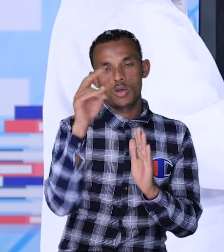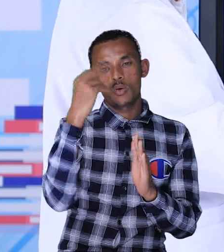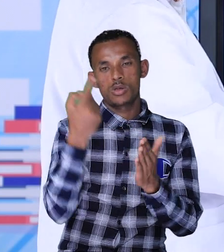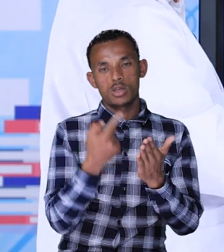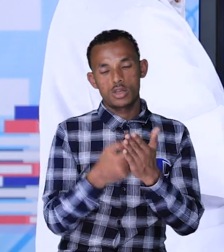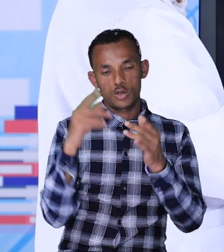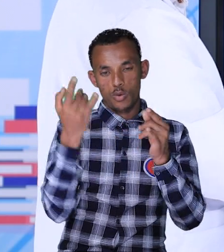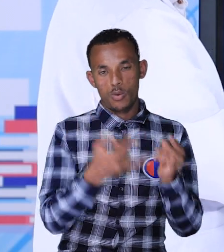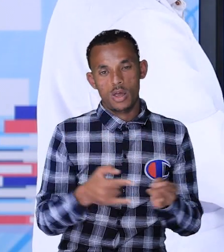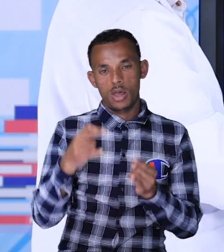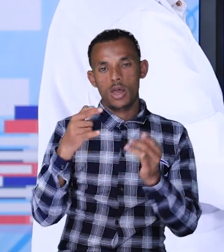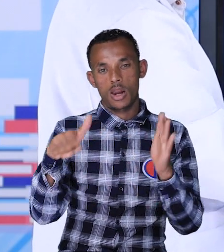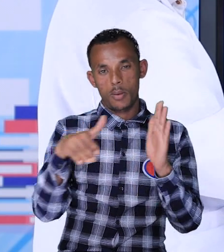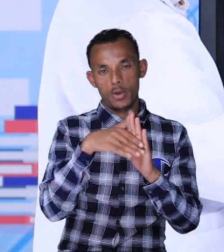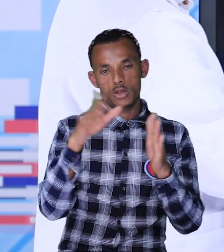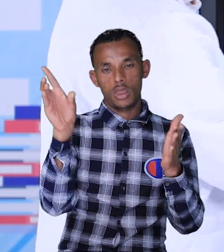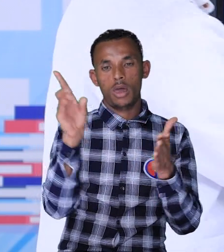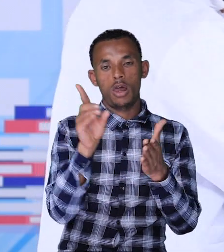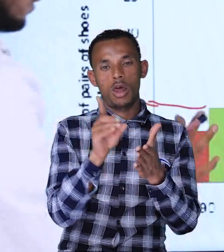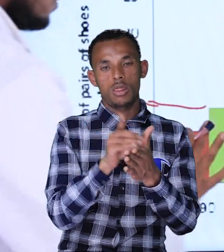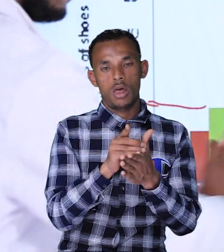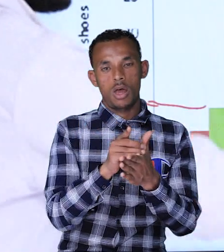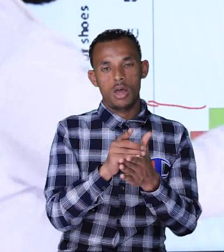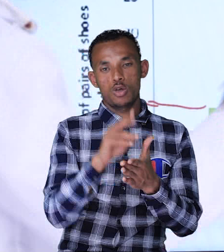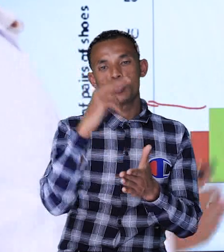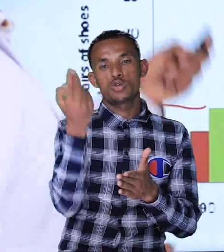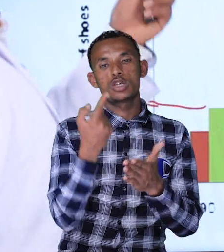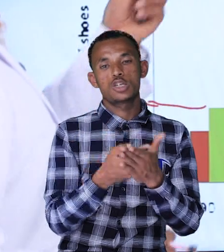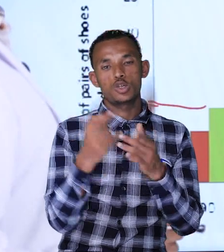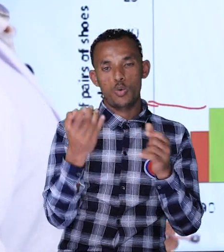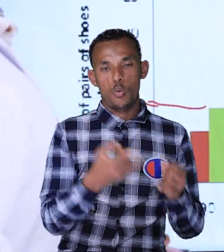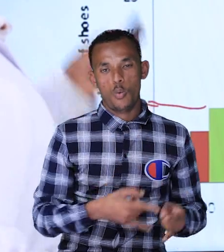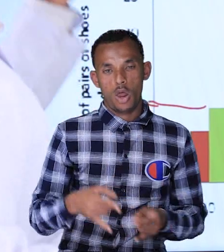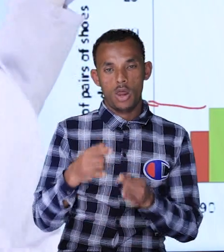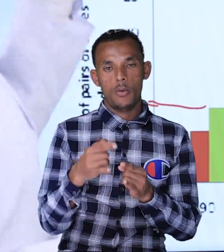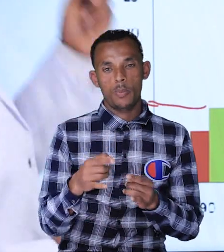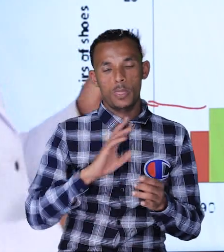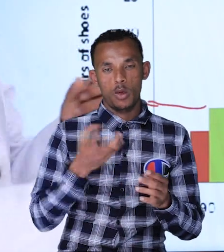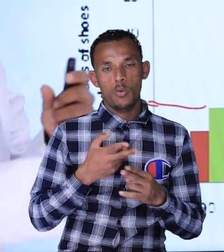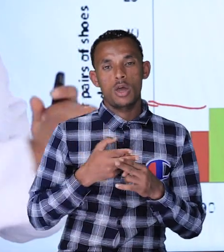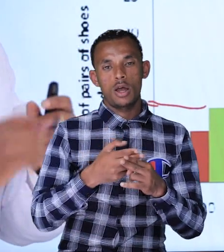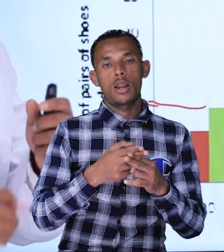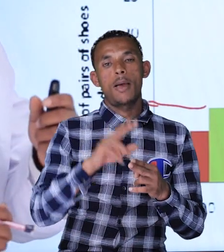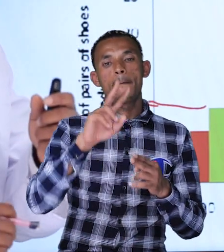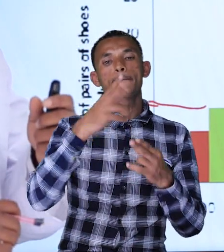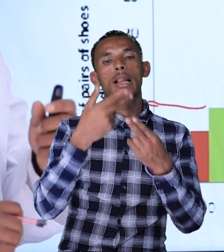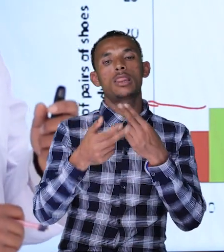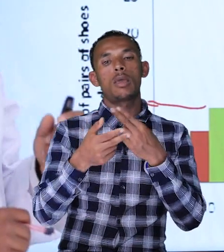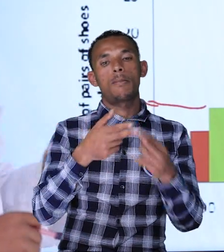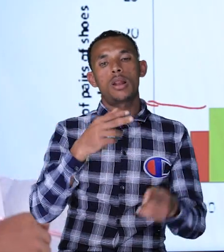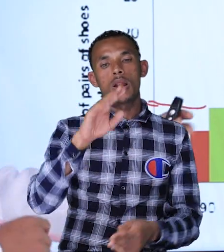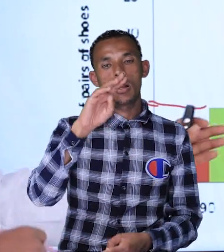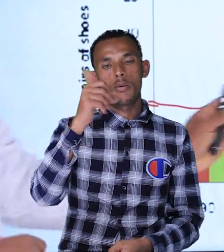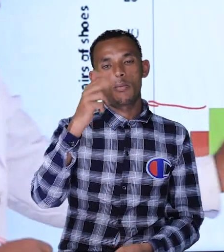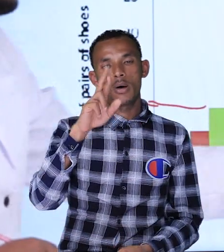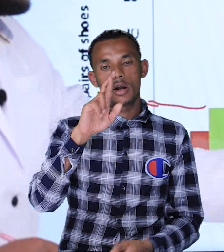this way. So representing a data using this way, we call it this multiple bar